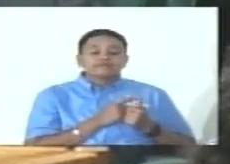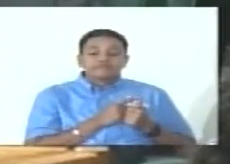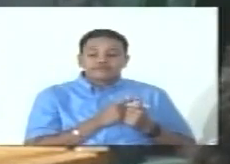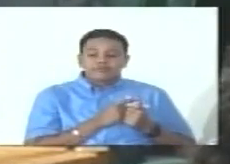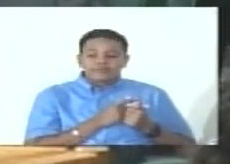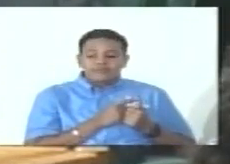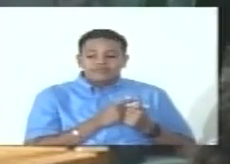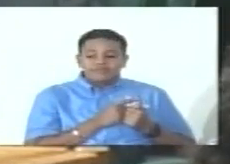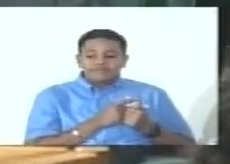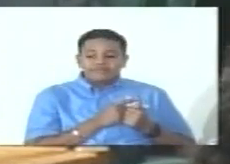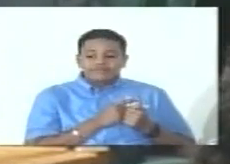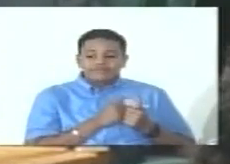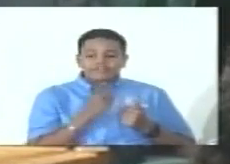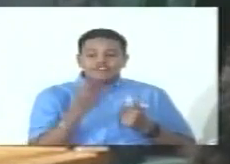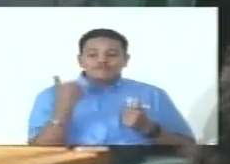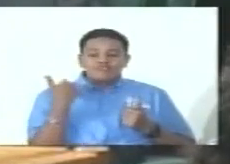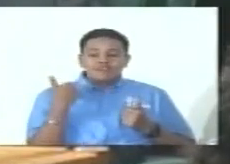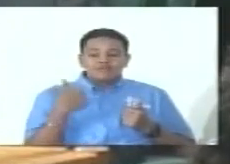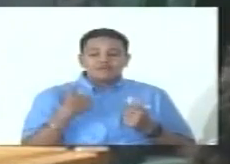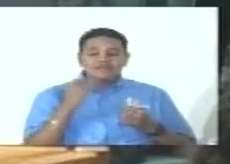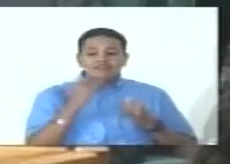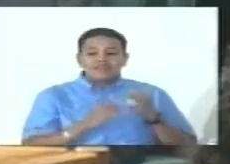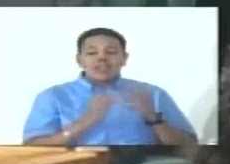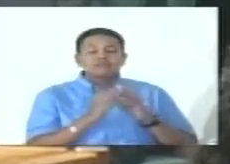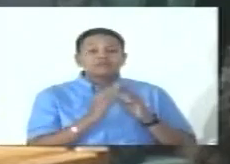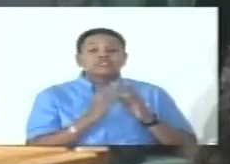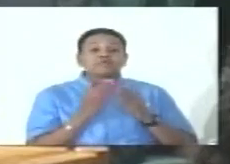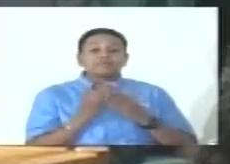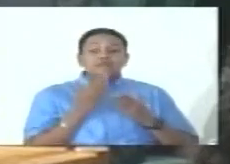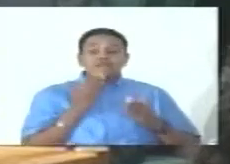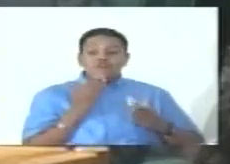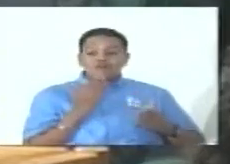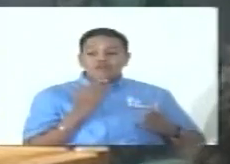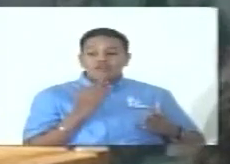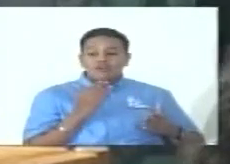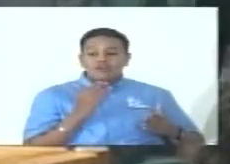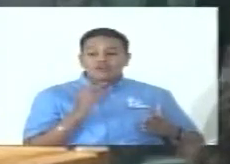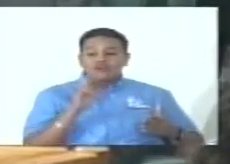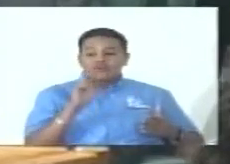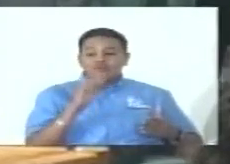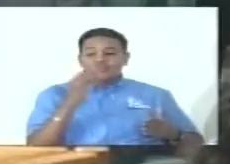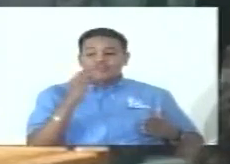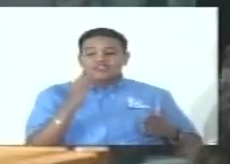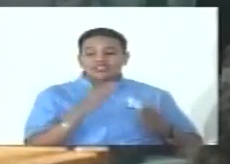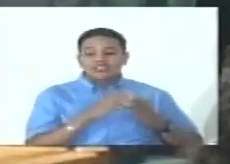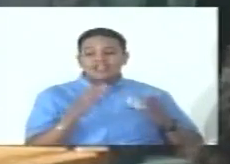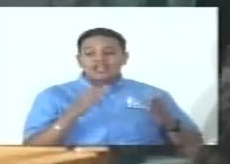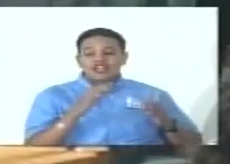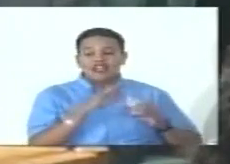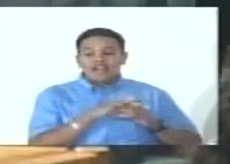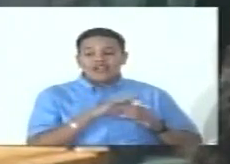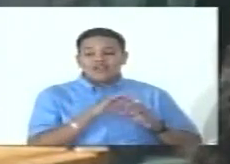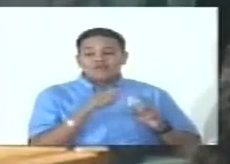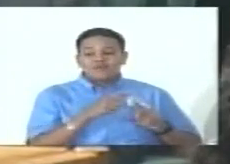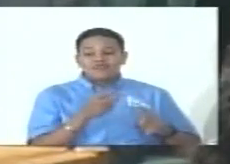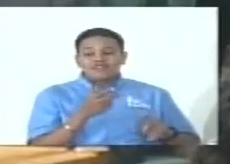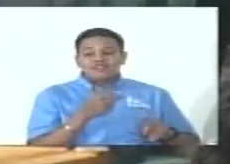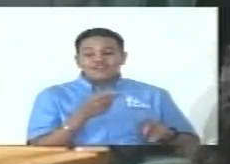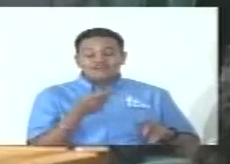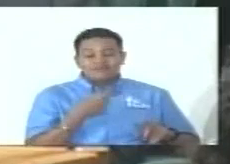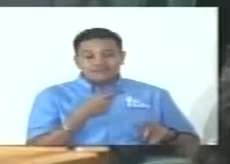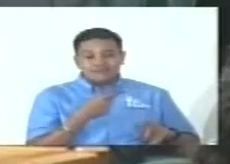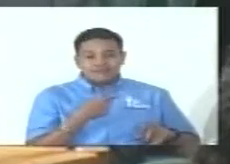was she reminded me of the last meeting before the 2016 general polls, when yourself and myself would have gone